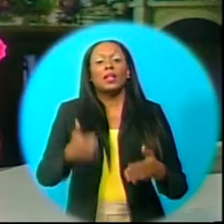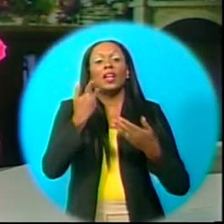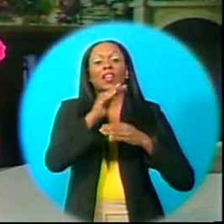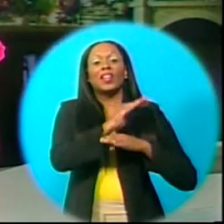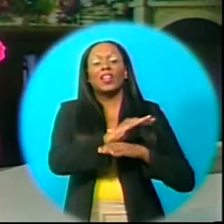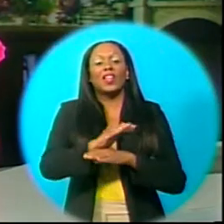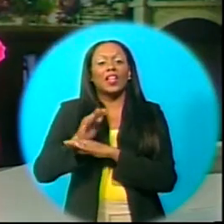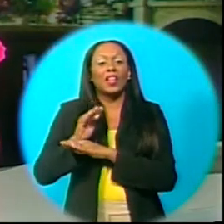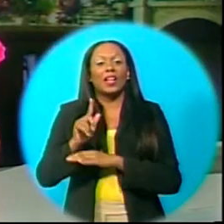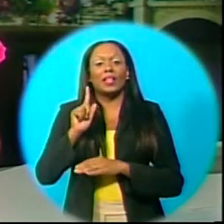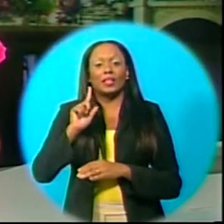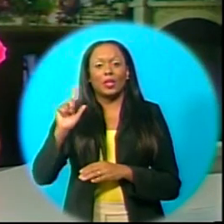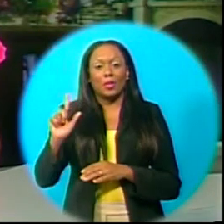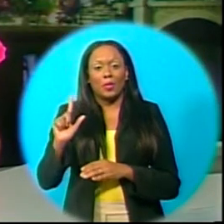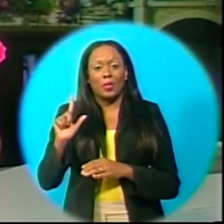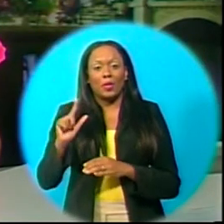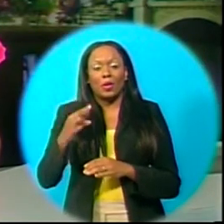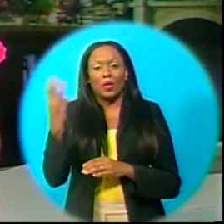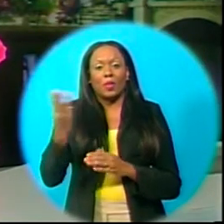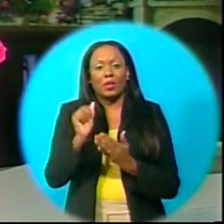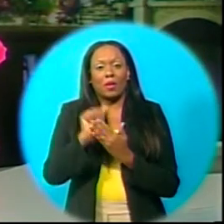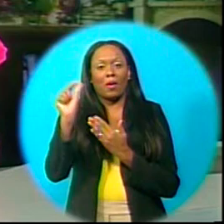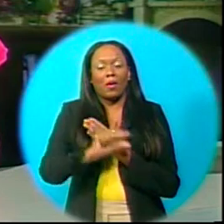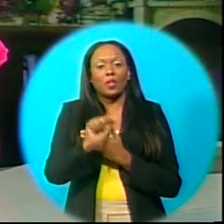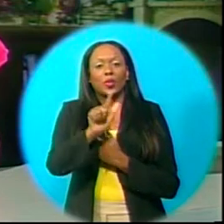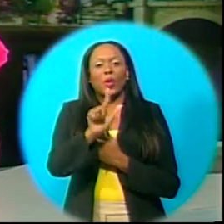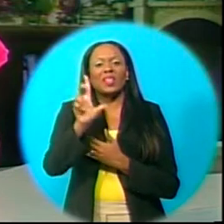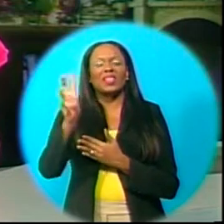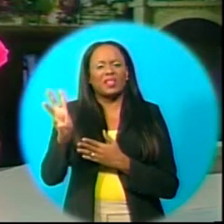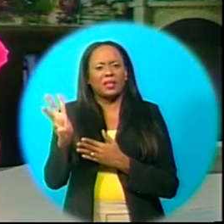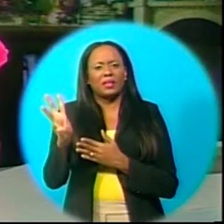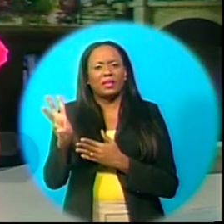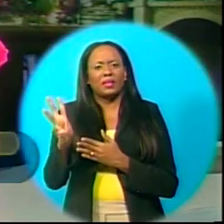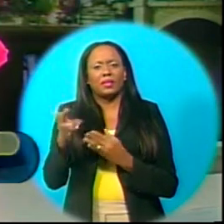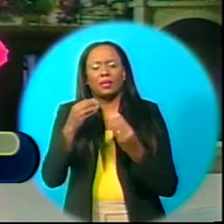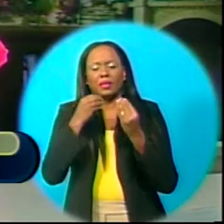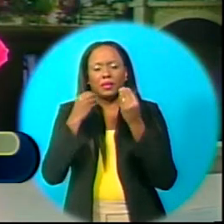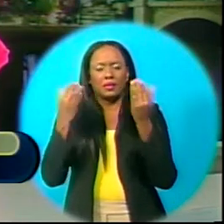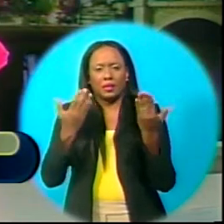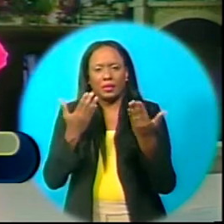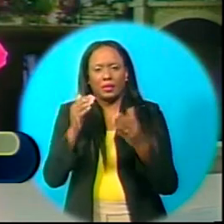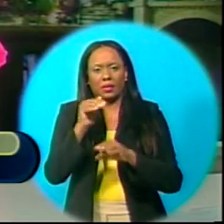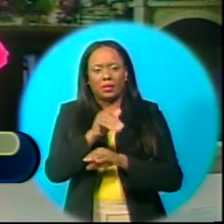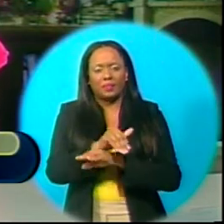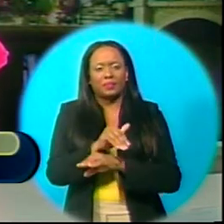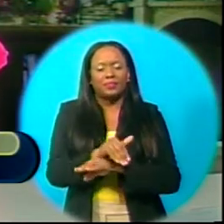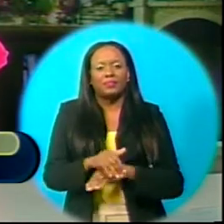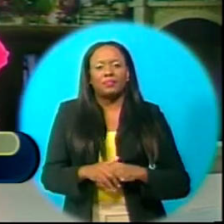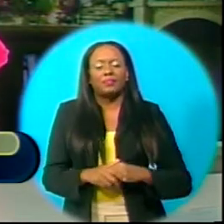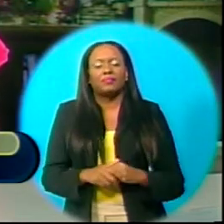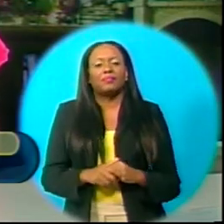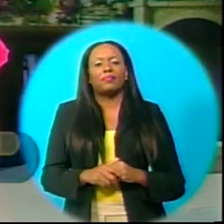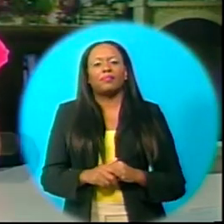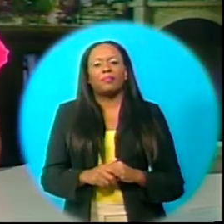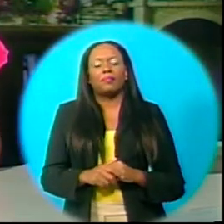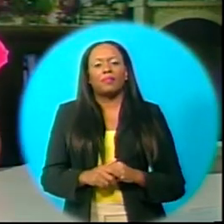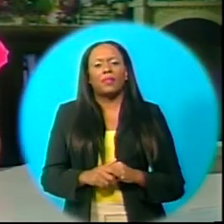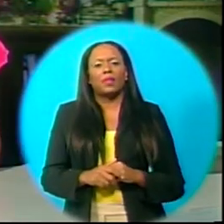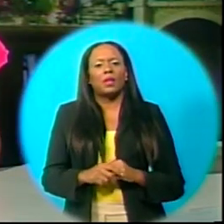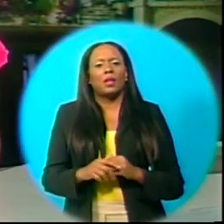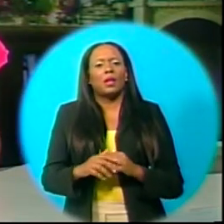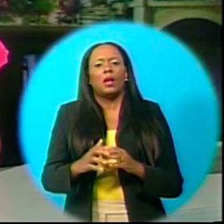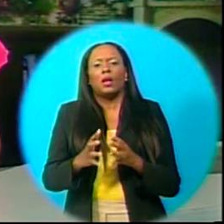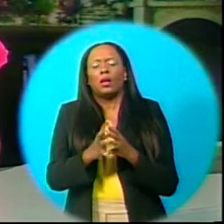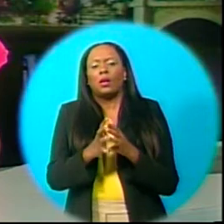And a very good evening to you. I'm Lisa Lord with the Wednesday, August 26th edition of the CBC Evening News in our top story. Given the